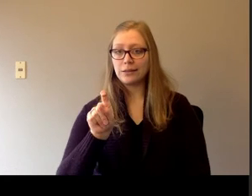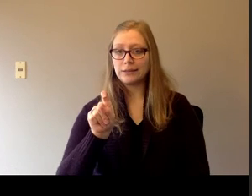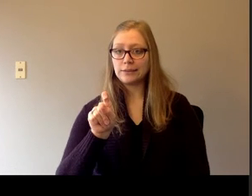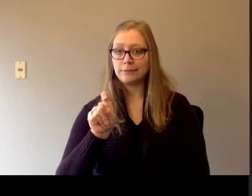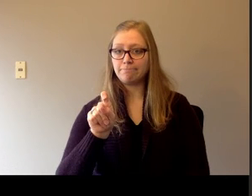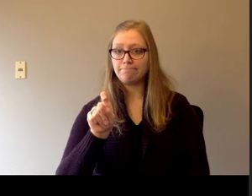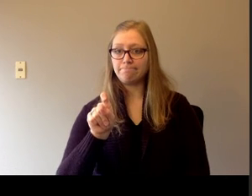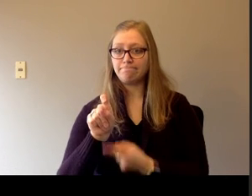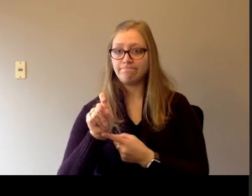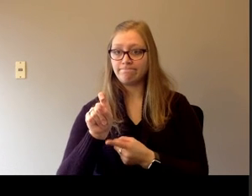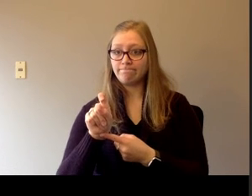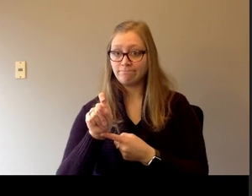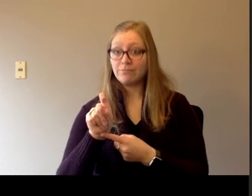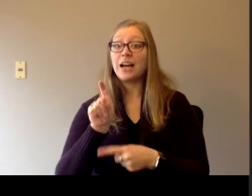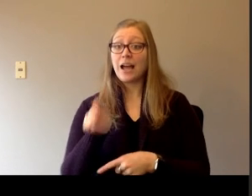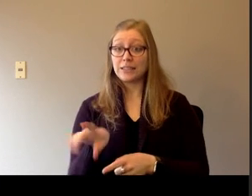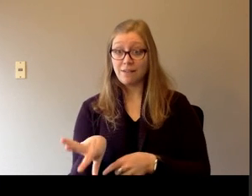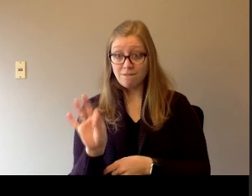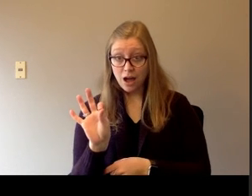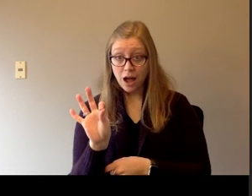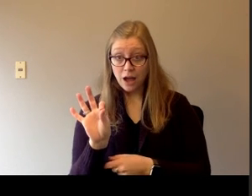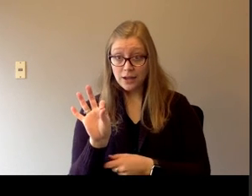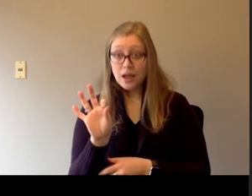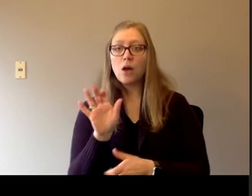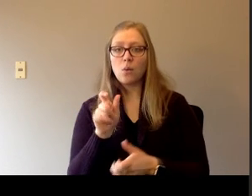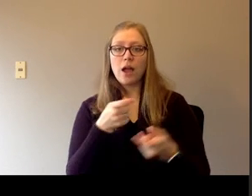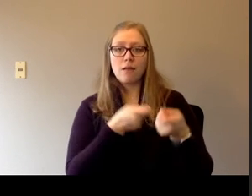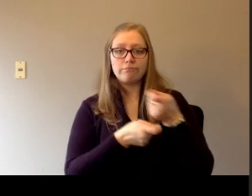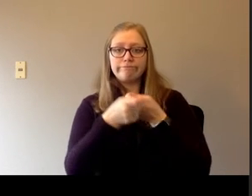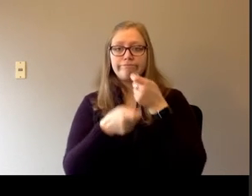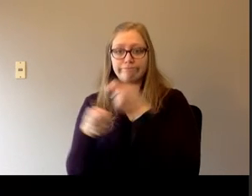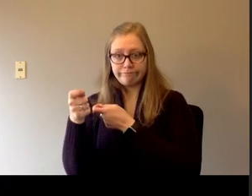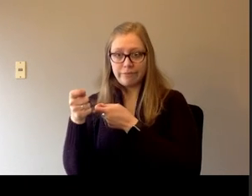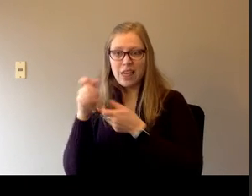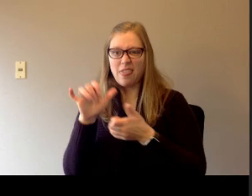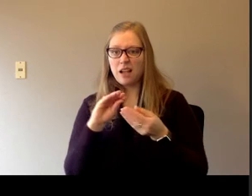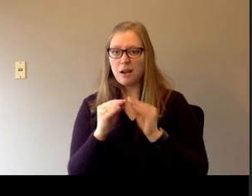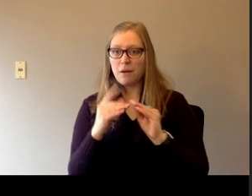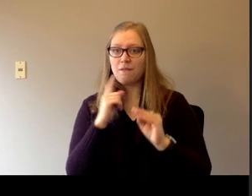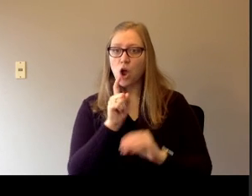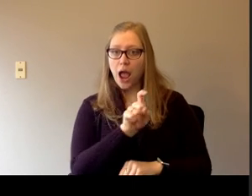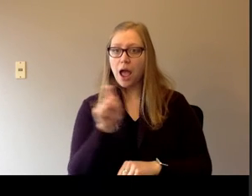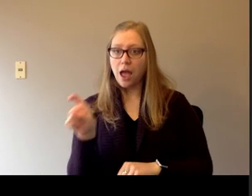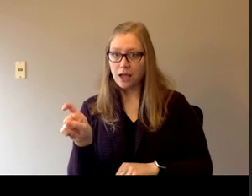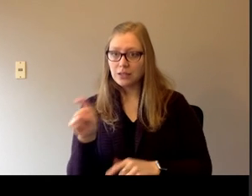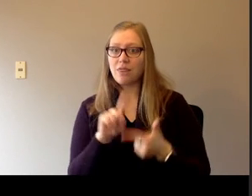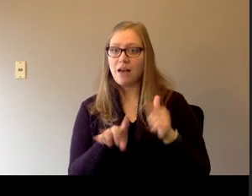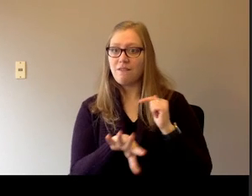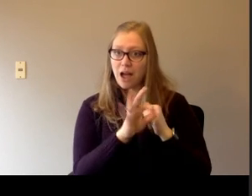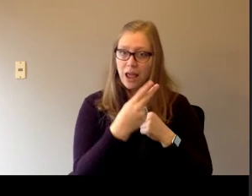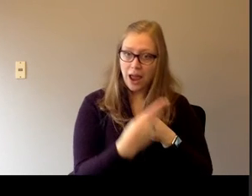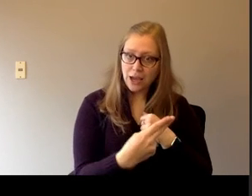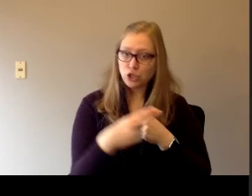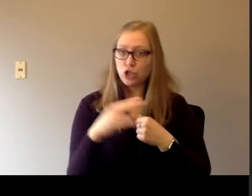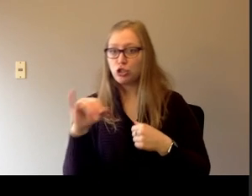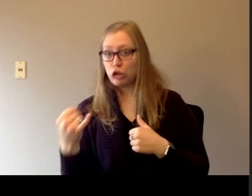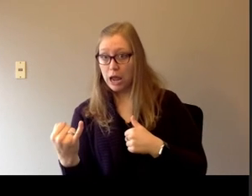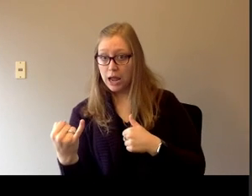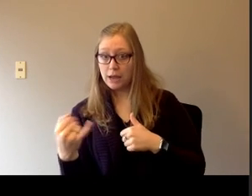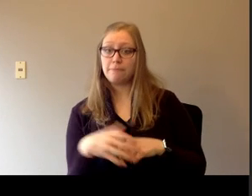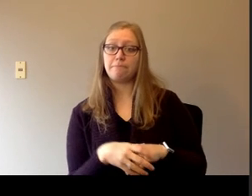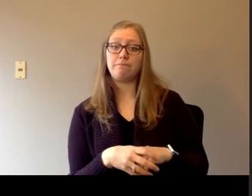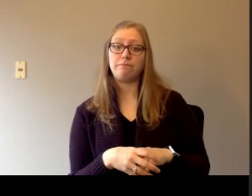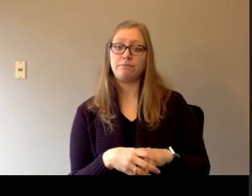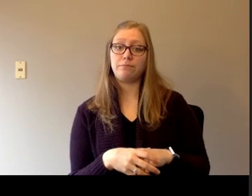once we have x, we can substitute it in to find h and j. So 6x and 5x, that would